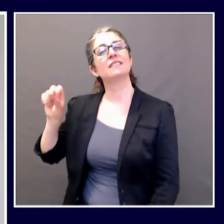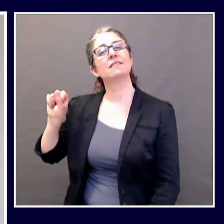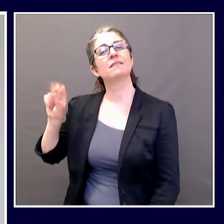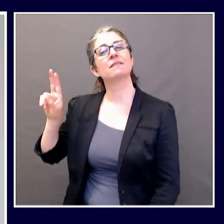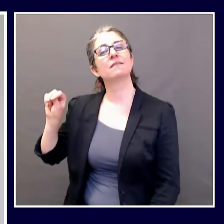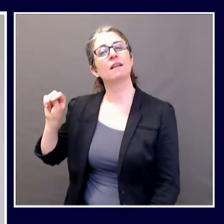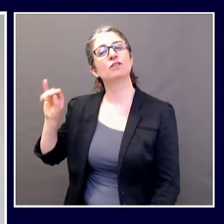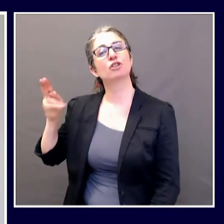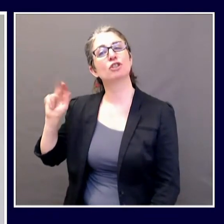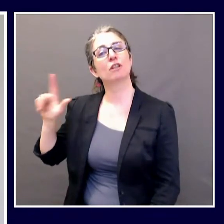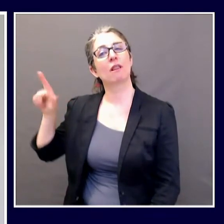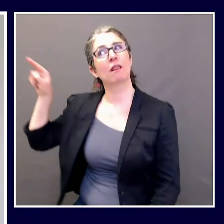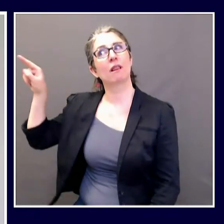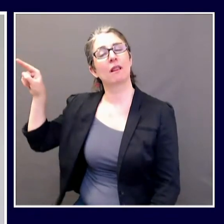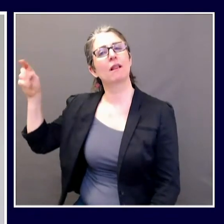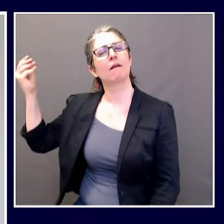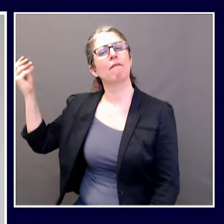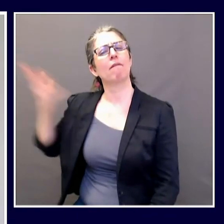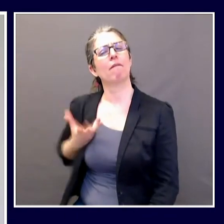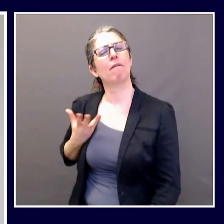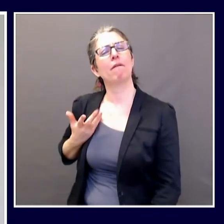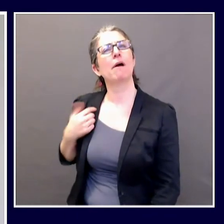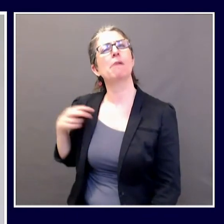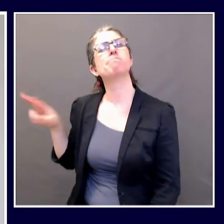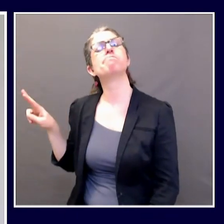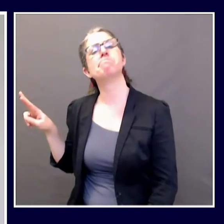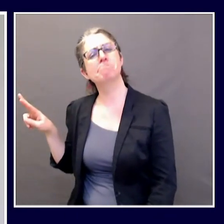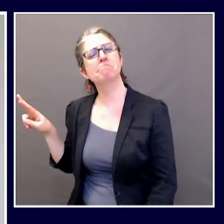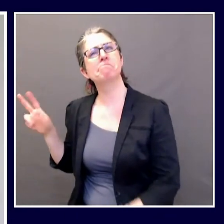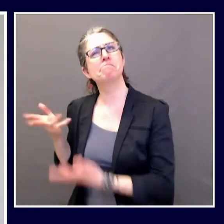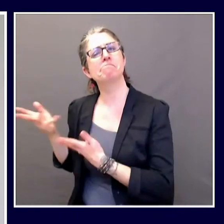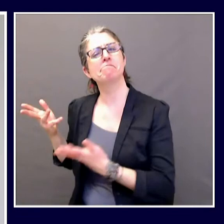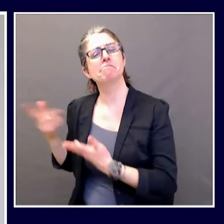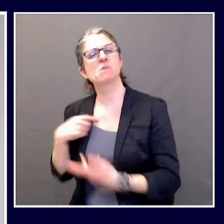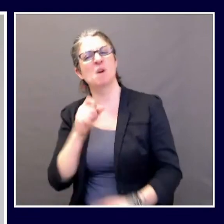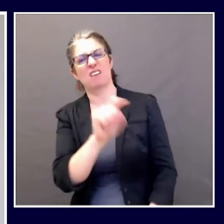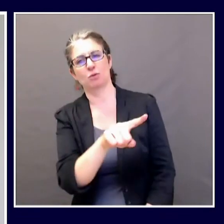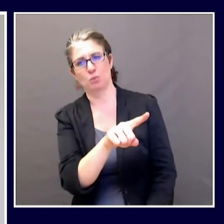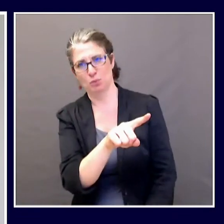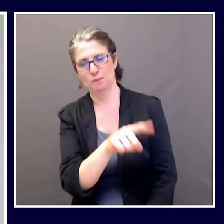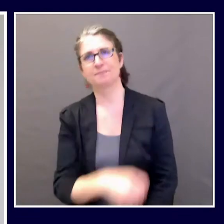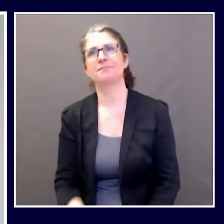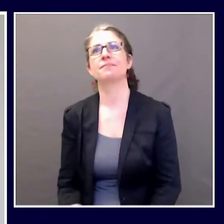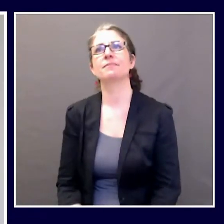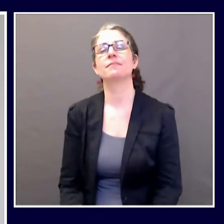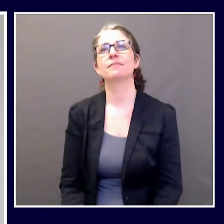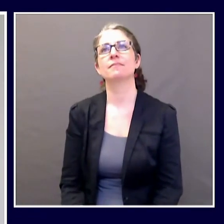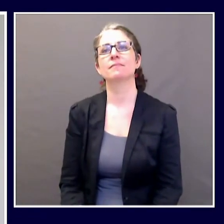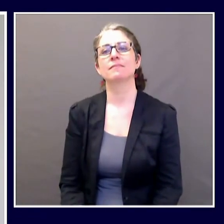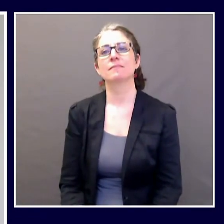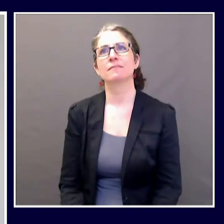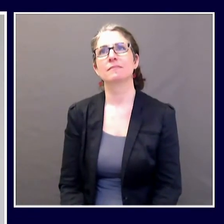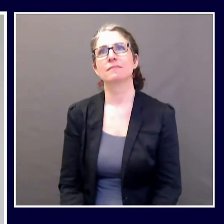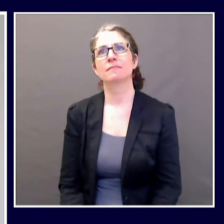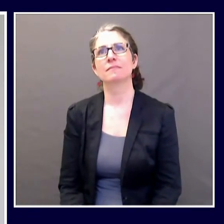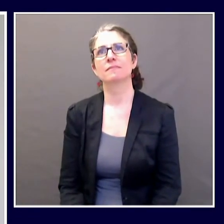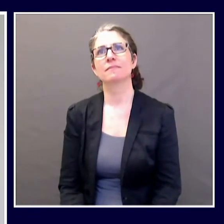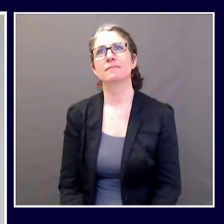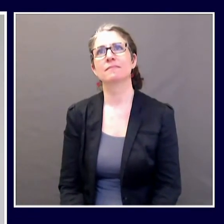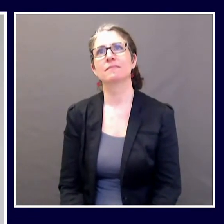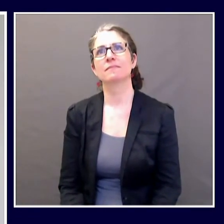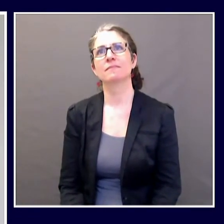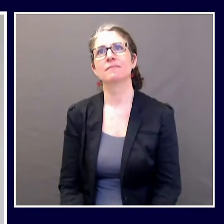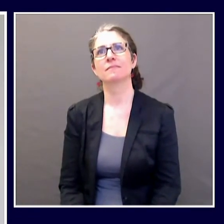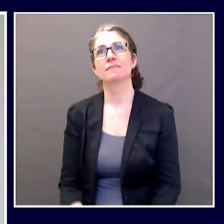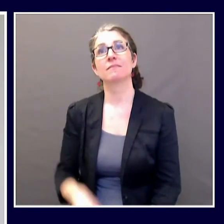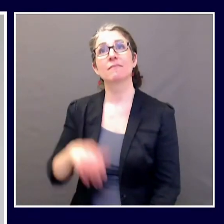The Sun Journal would like to know about the the vaccine rollout in Androscoggin County.